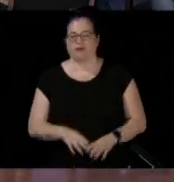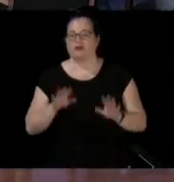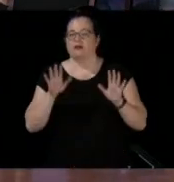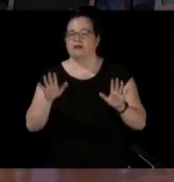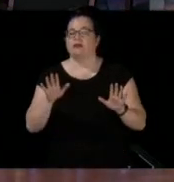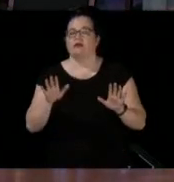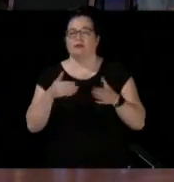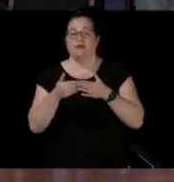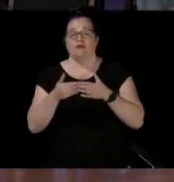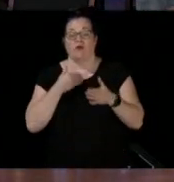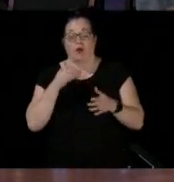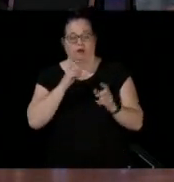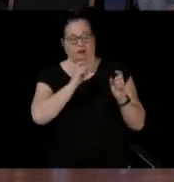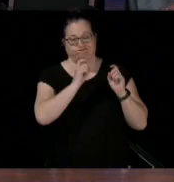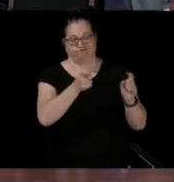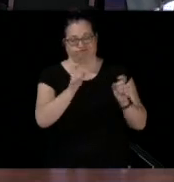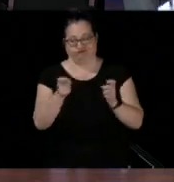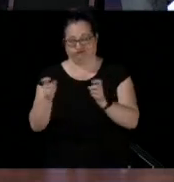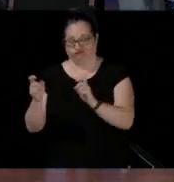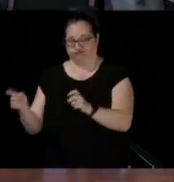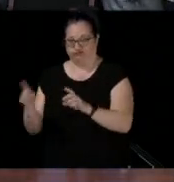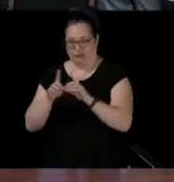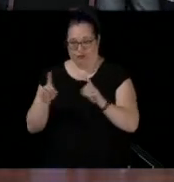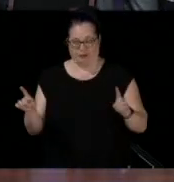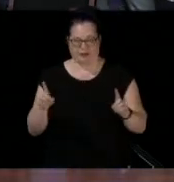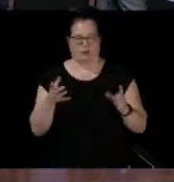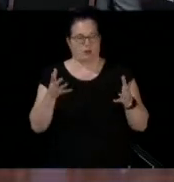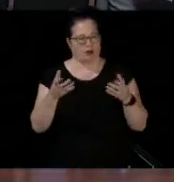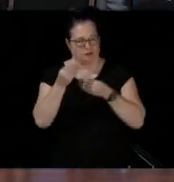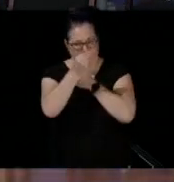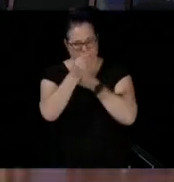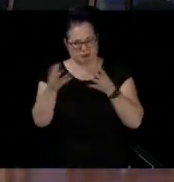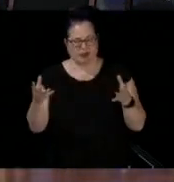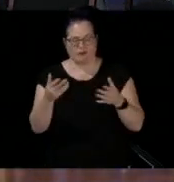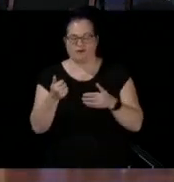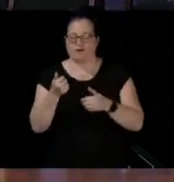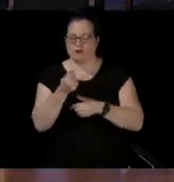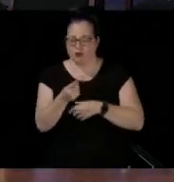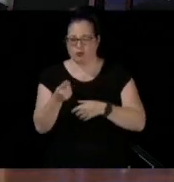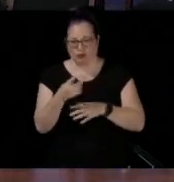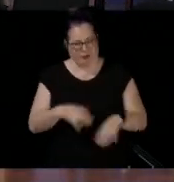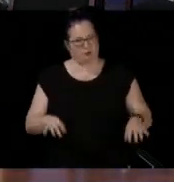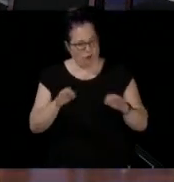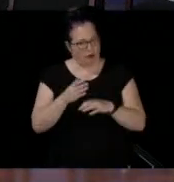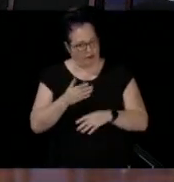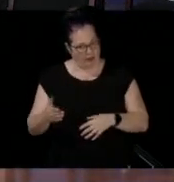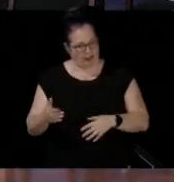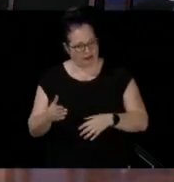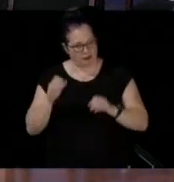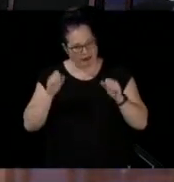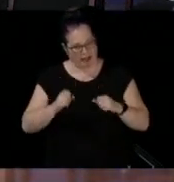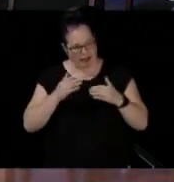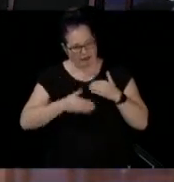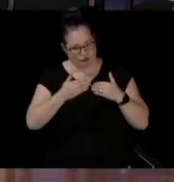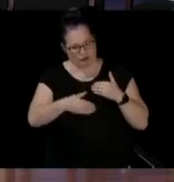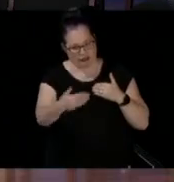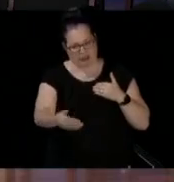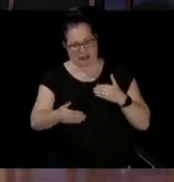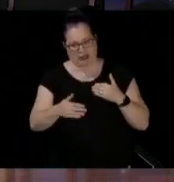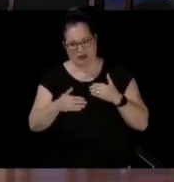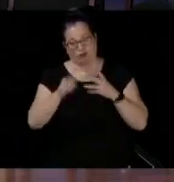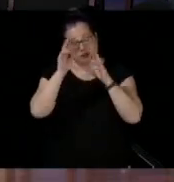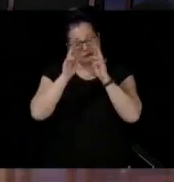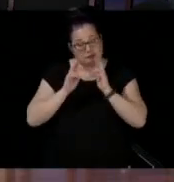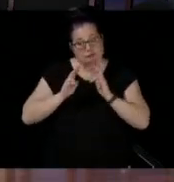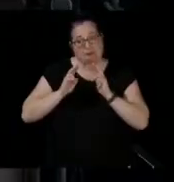before we begin with the awarding of diplomas, I would like to remind everyone of a few very important things so that we can proceed in a way that respects